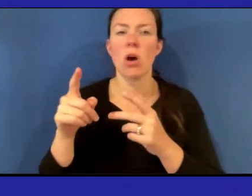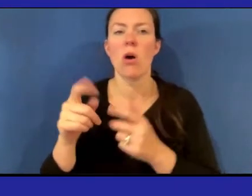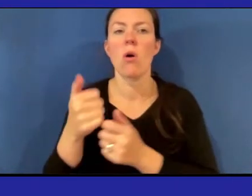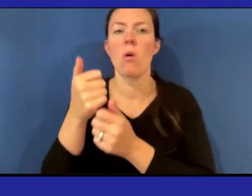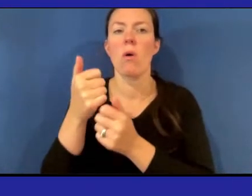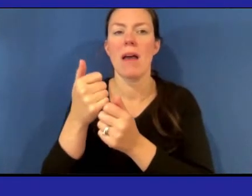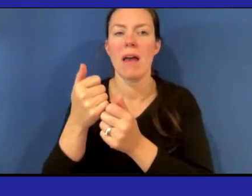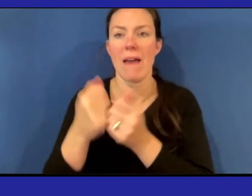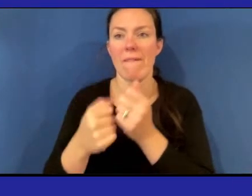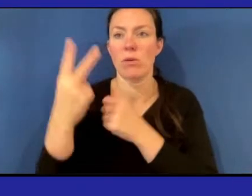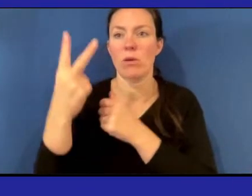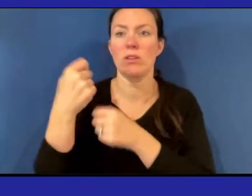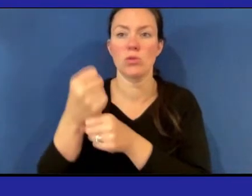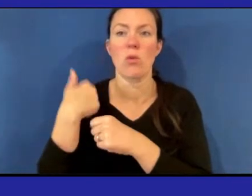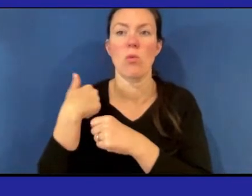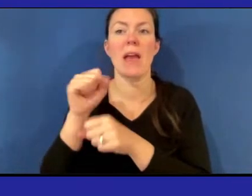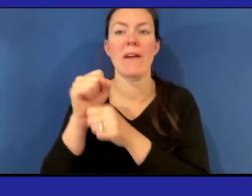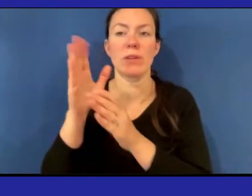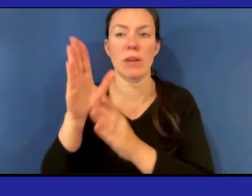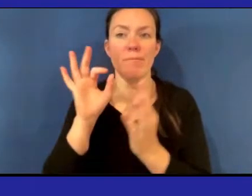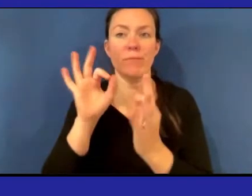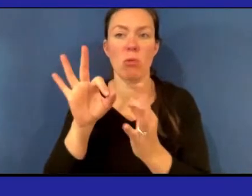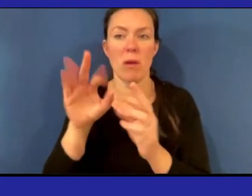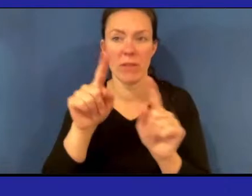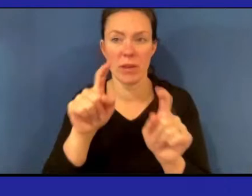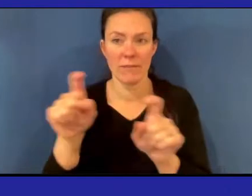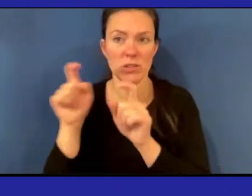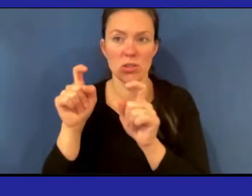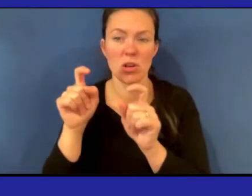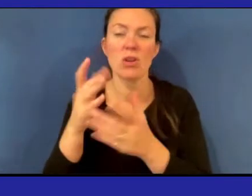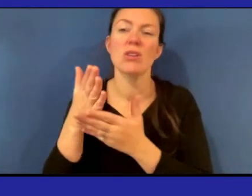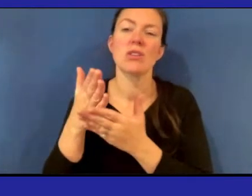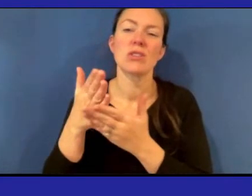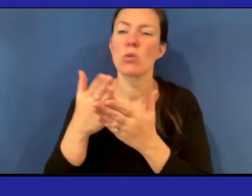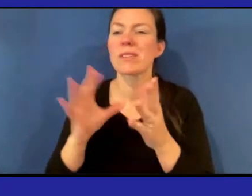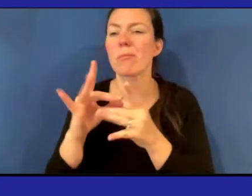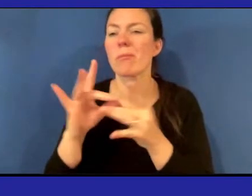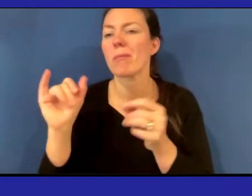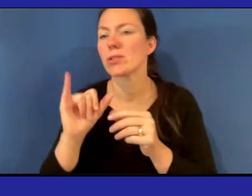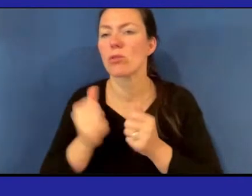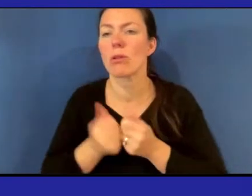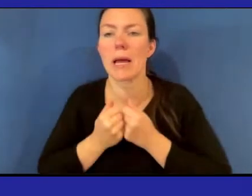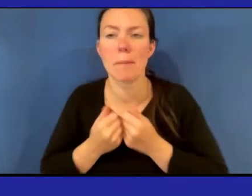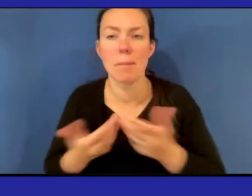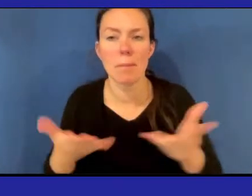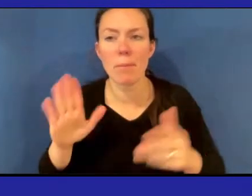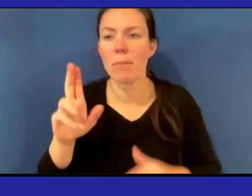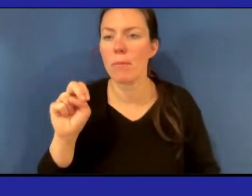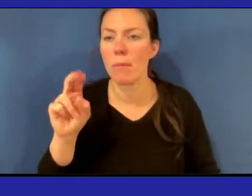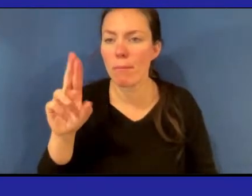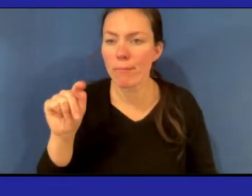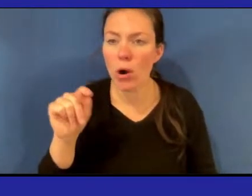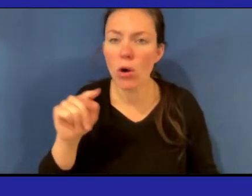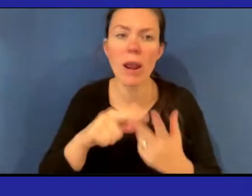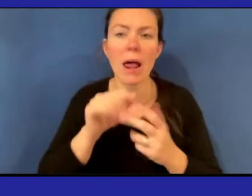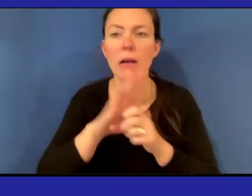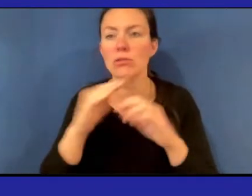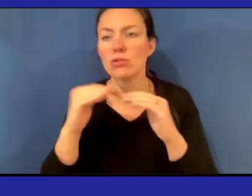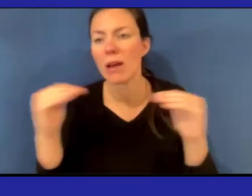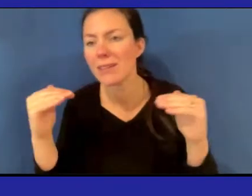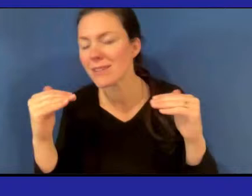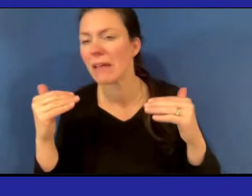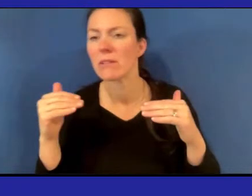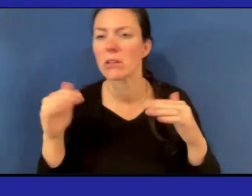feedback survey, and so some of it is around burnout, wellness, stress level, and so that's kind of what tells us big